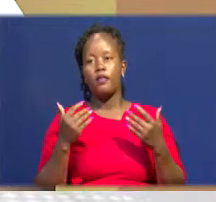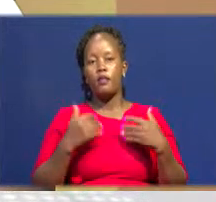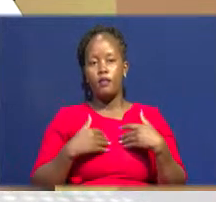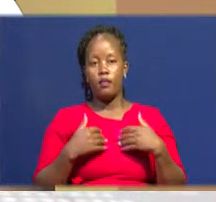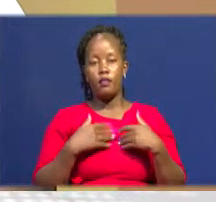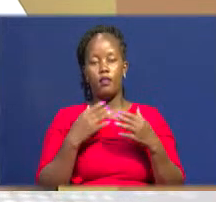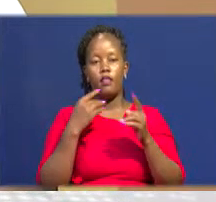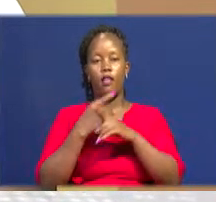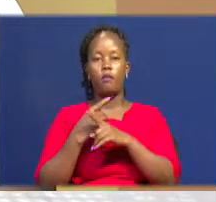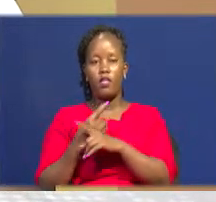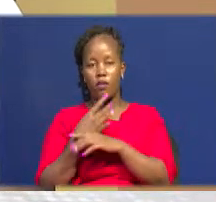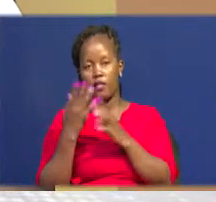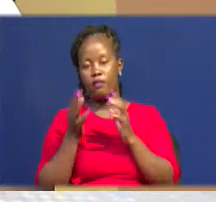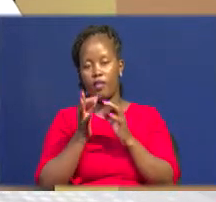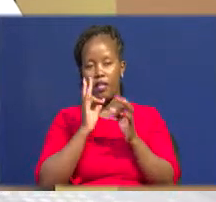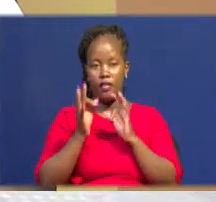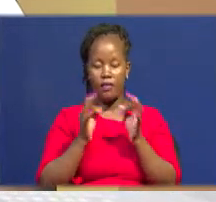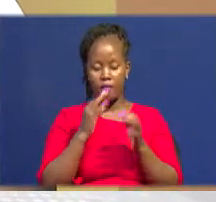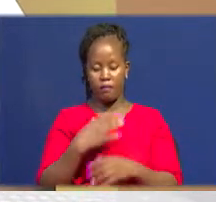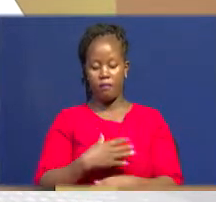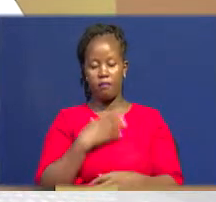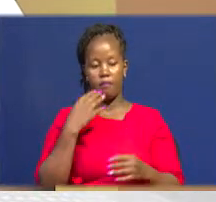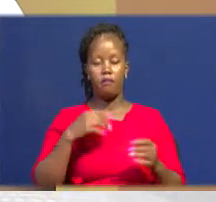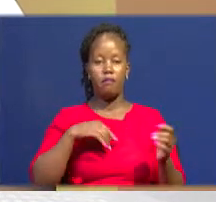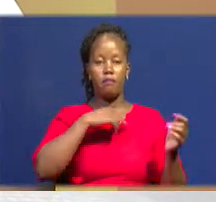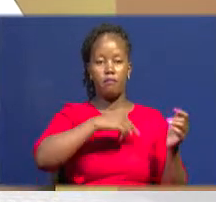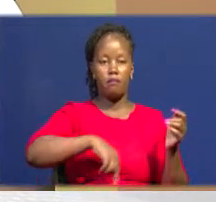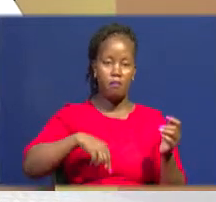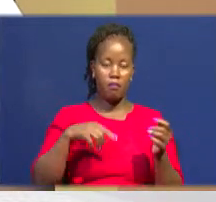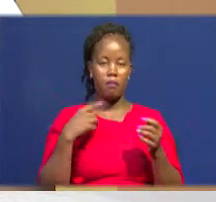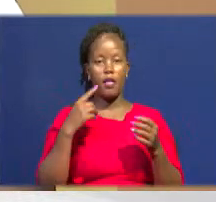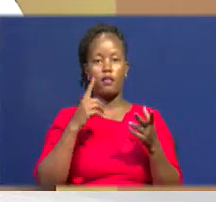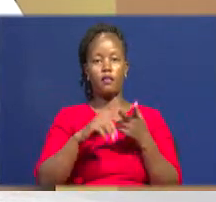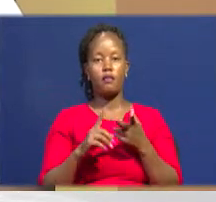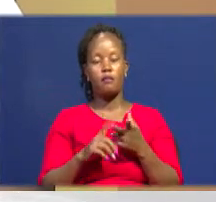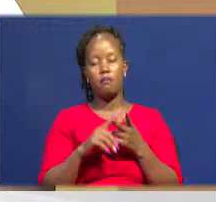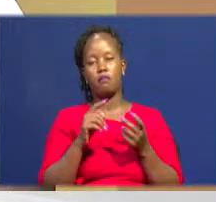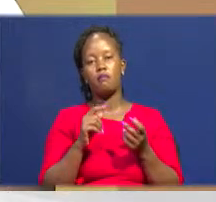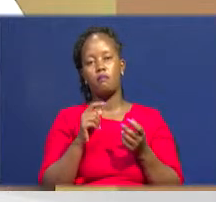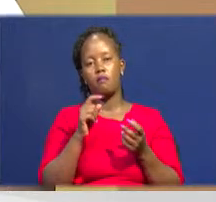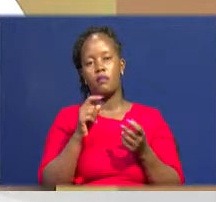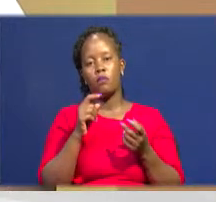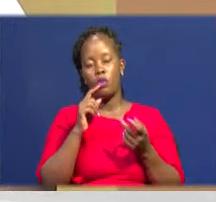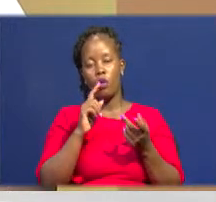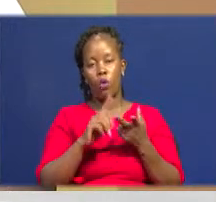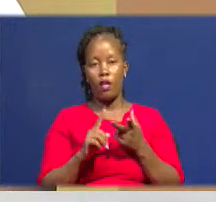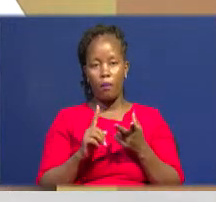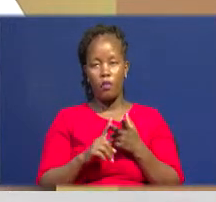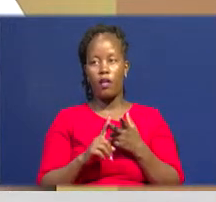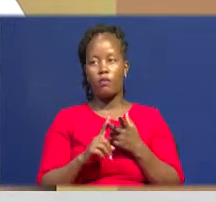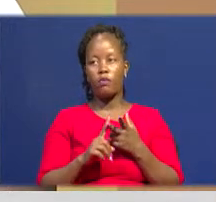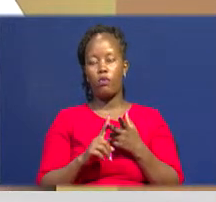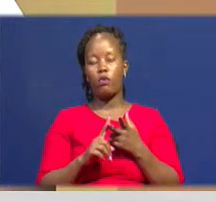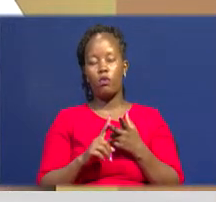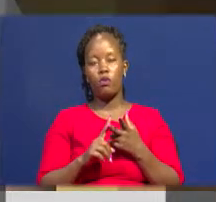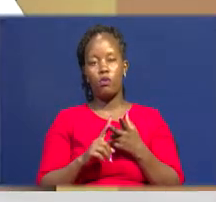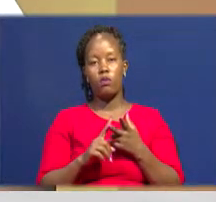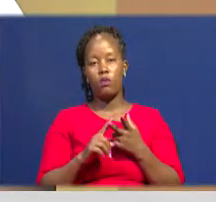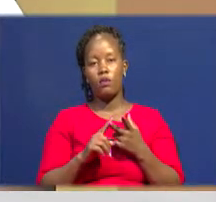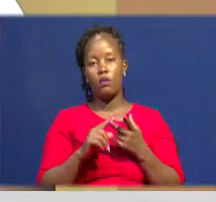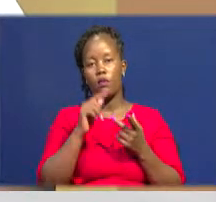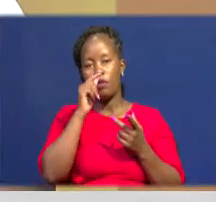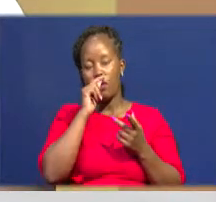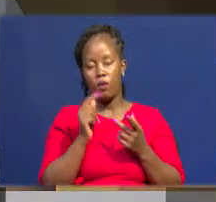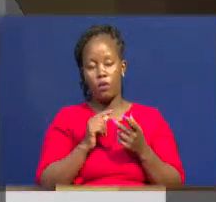had they not come to Malindi, and then we've gone to Tunisia. They won, now they are the African champions. And so they'll be going to Japan and trying to go to